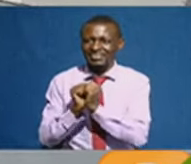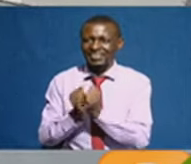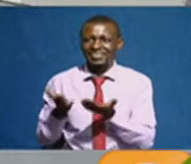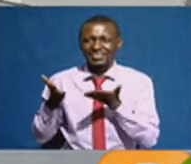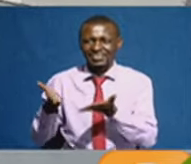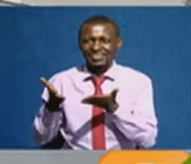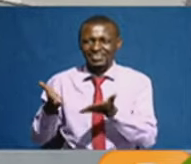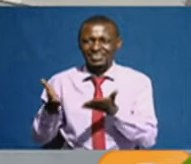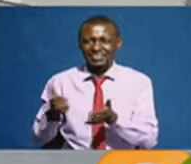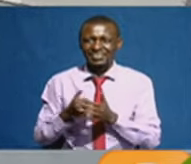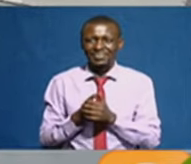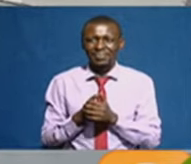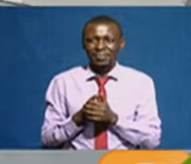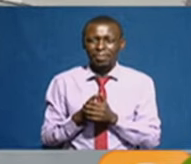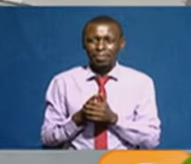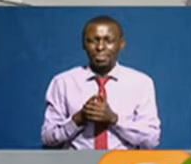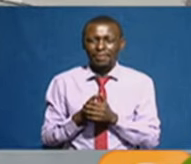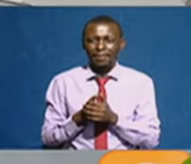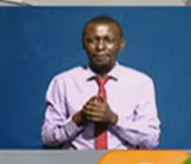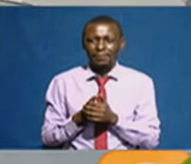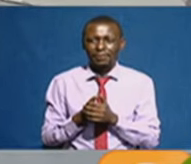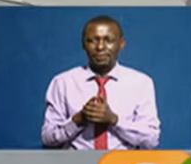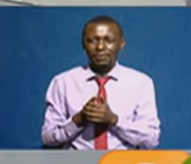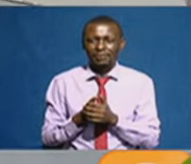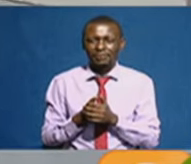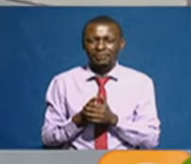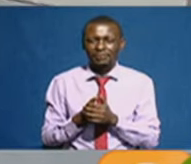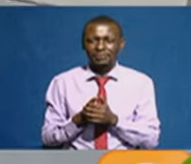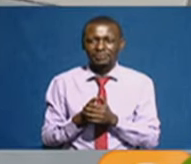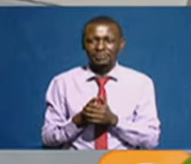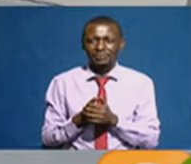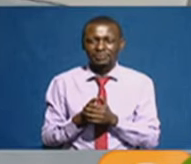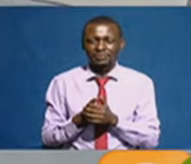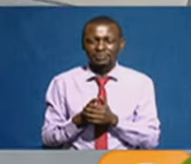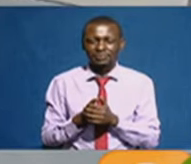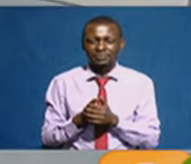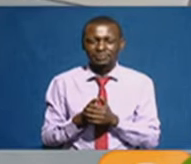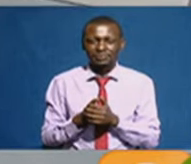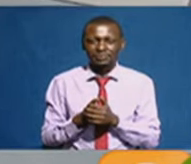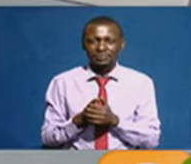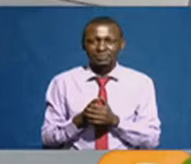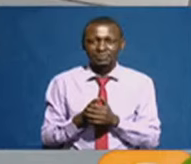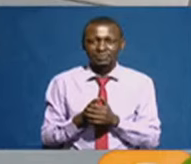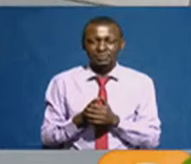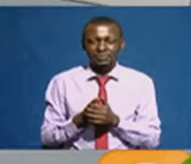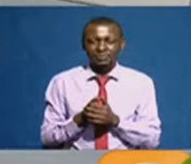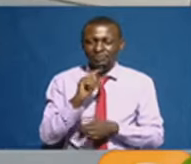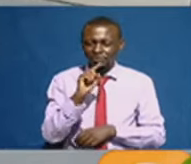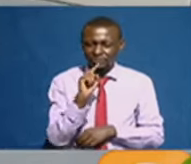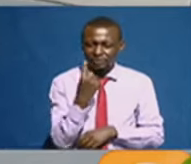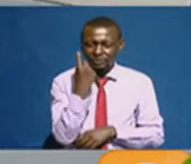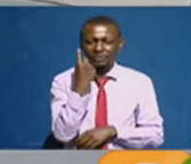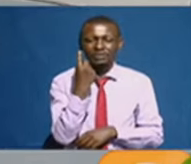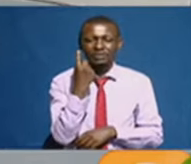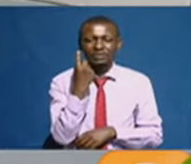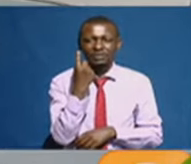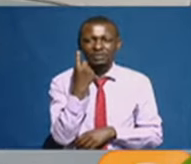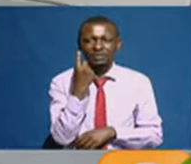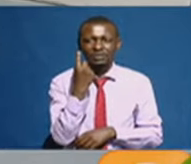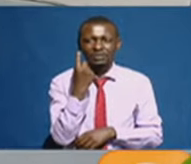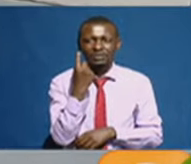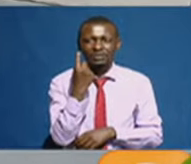I'm kidding. But I do understand what you're saying. Yes, Linus. Well, first to answer, you've probably, because you're not unionizable, you'll have